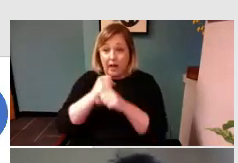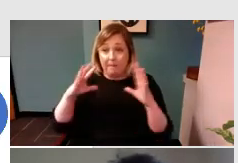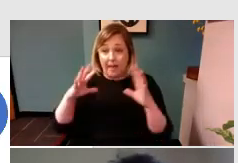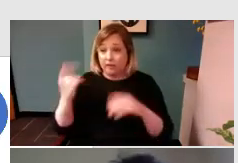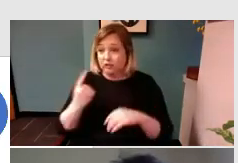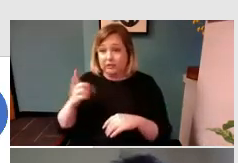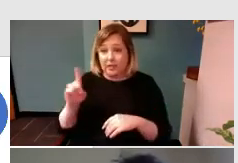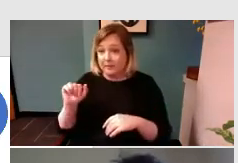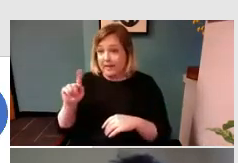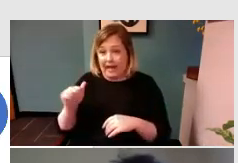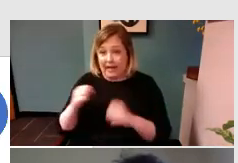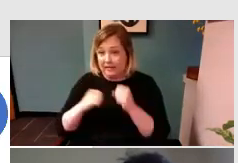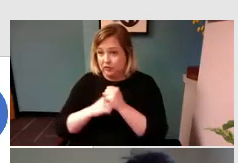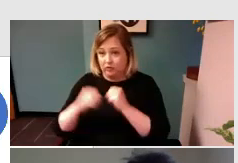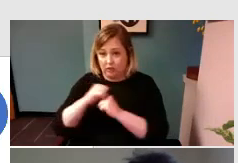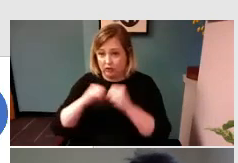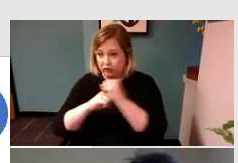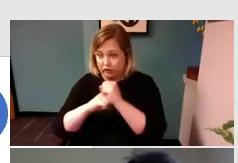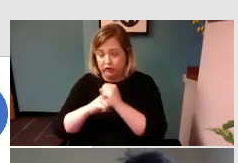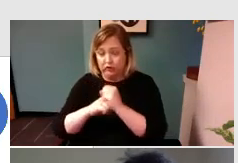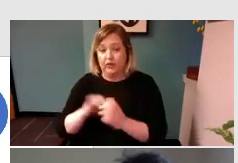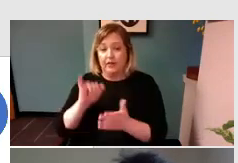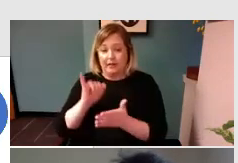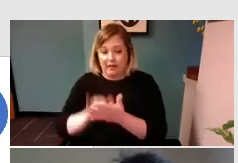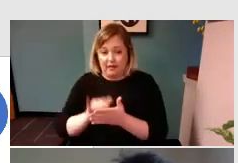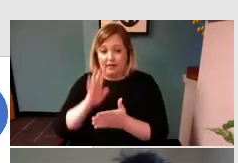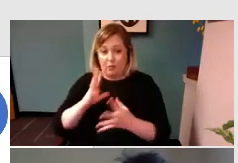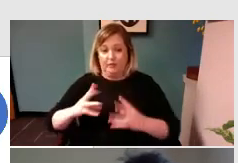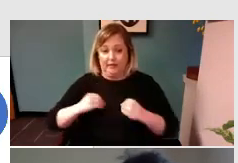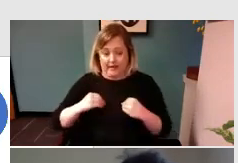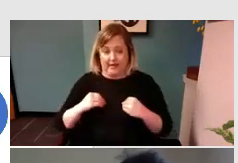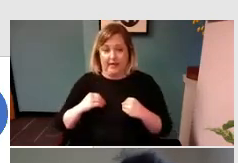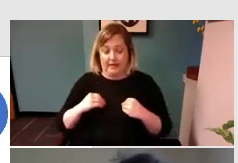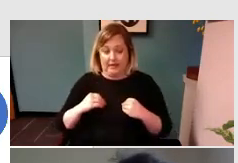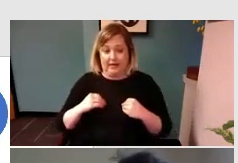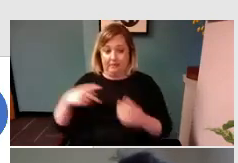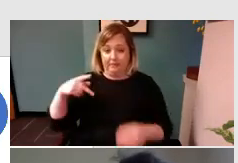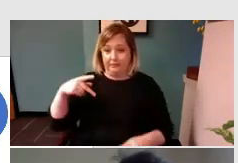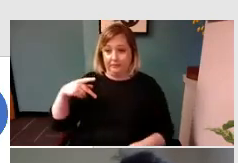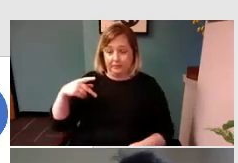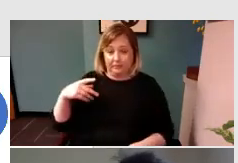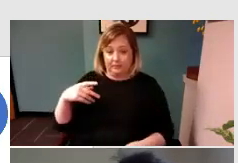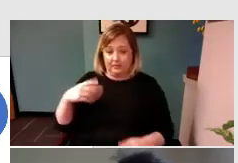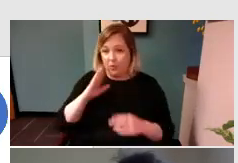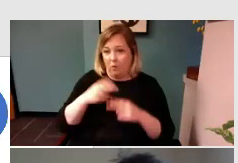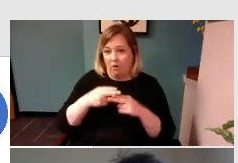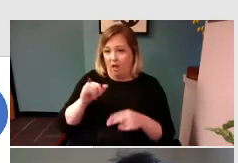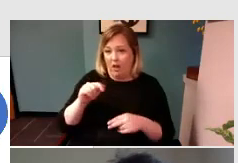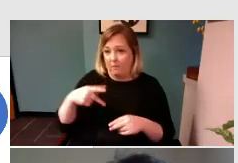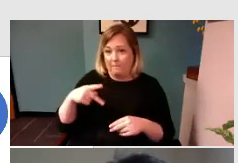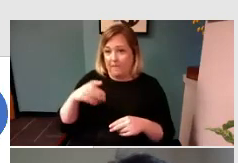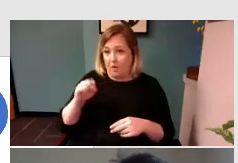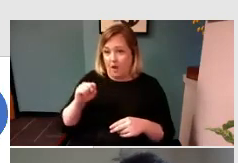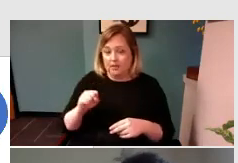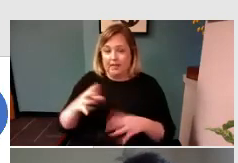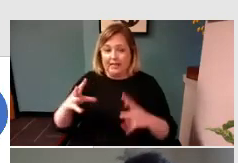so you can imagine a data structure that takes in, so let's call it POS, that takes in a particular node name. So let's call it